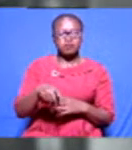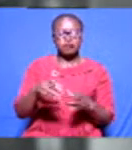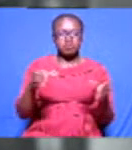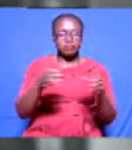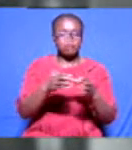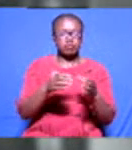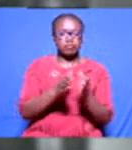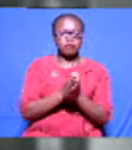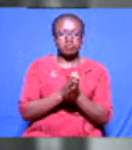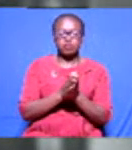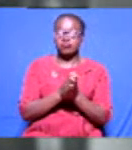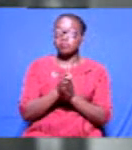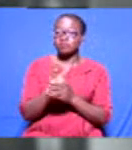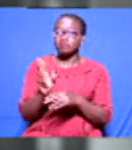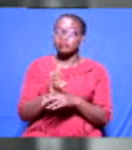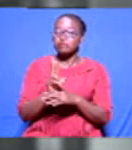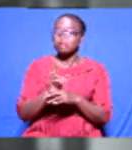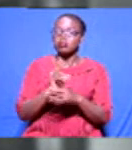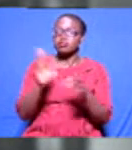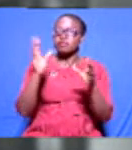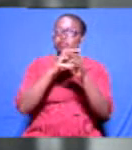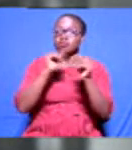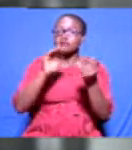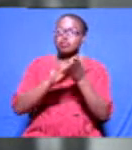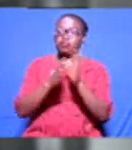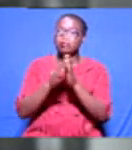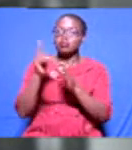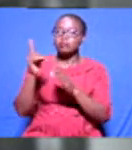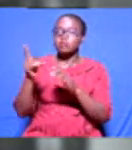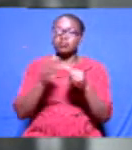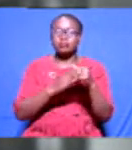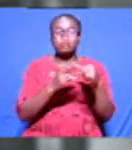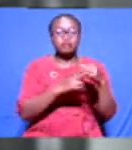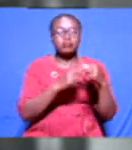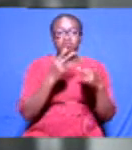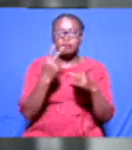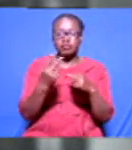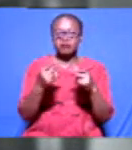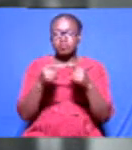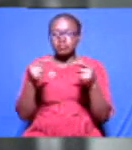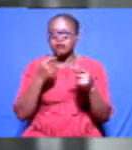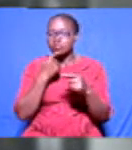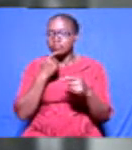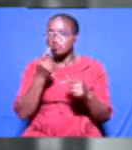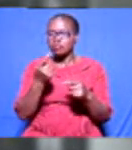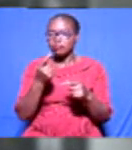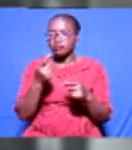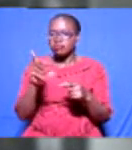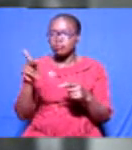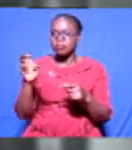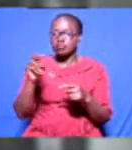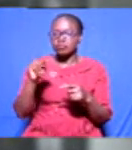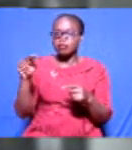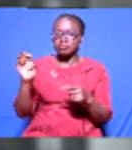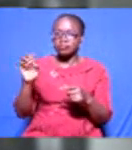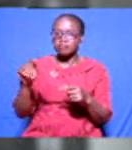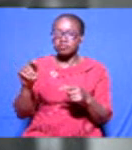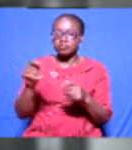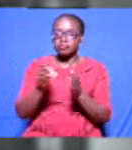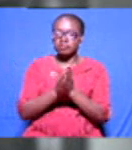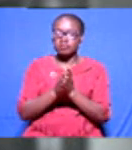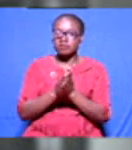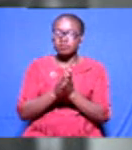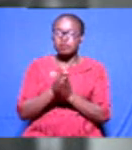with which he used to vie for presidency in 1992 against Moi, Kenneth Matiba, and Jaramogi Oginga